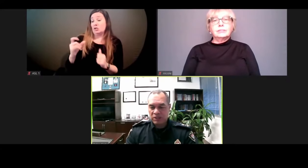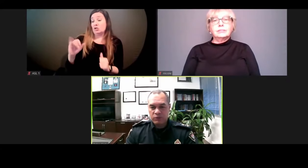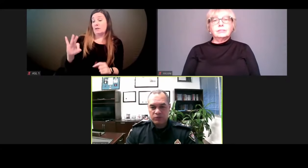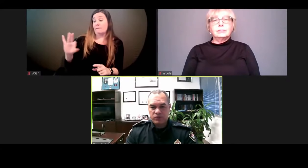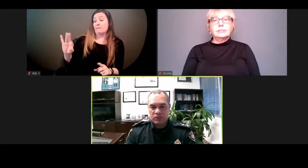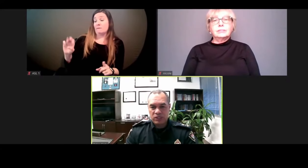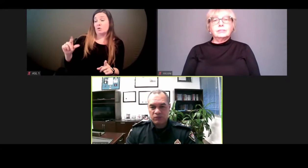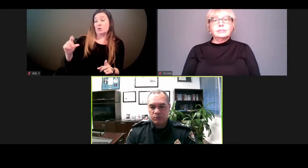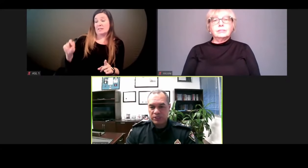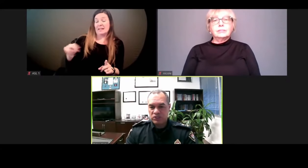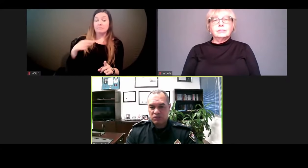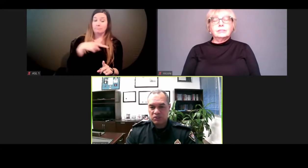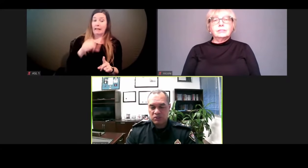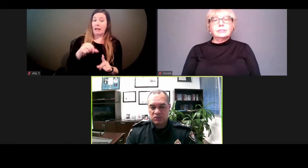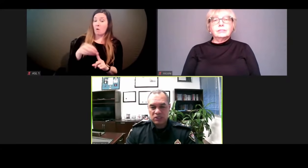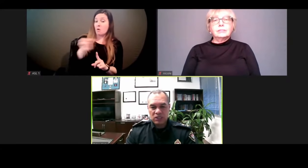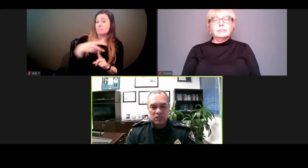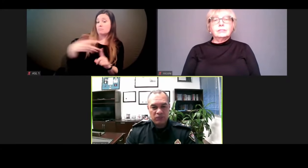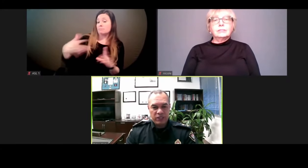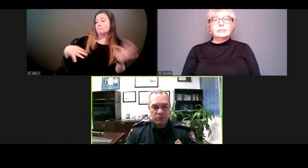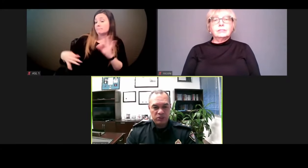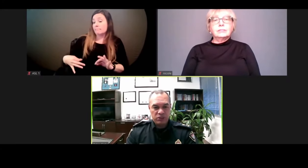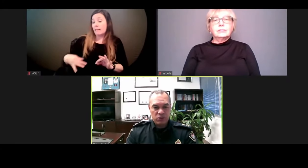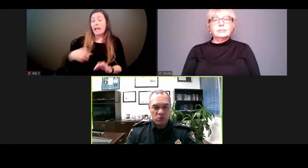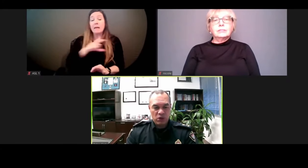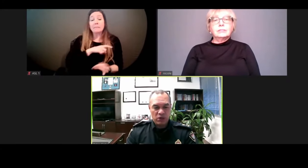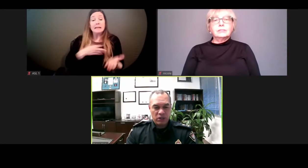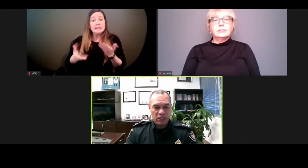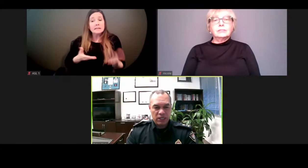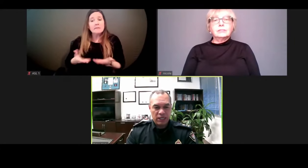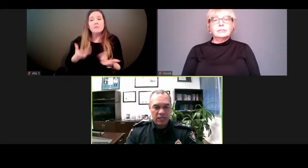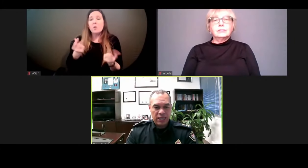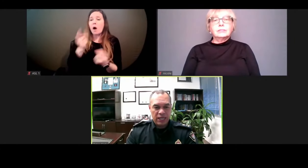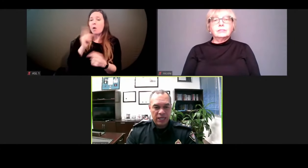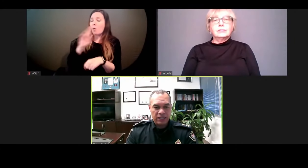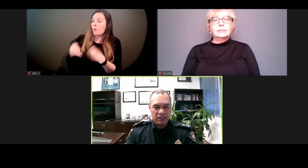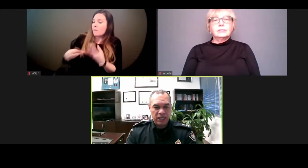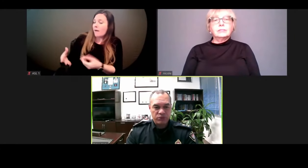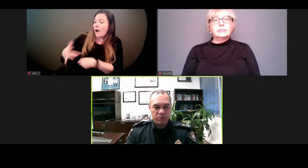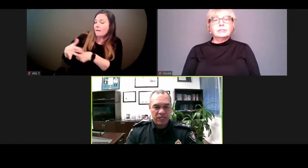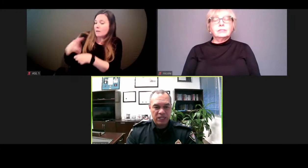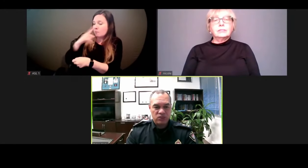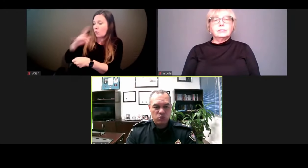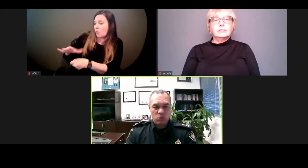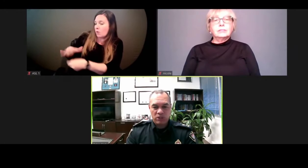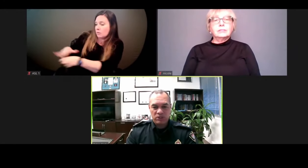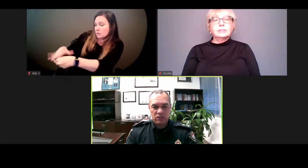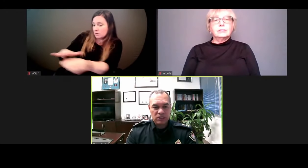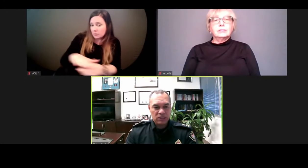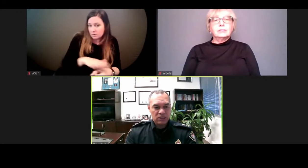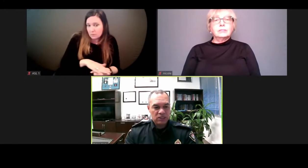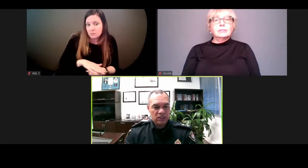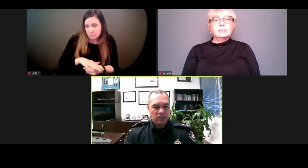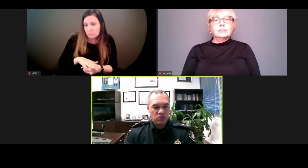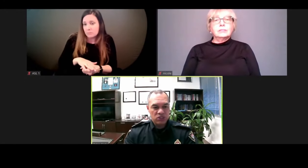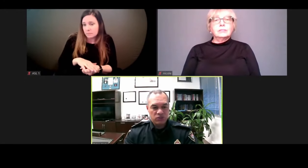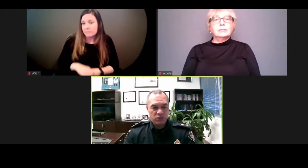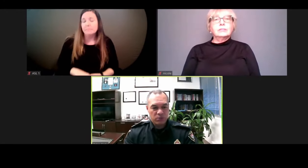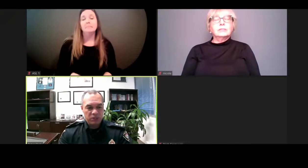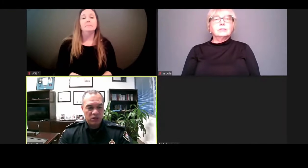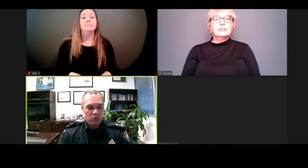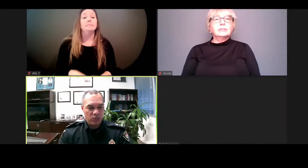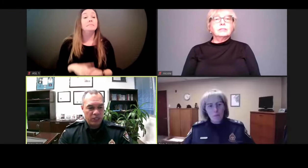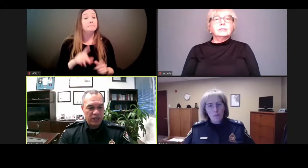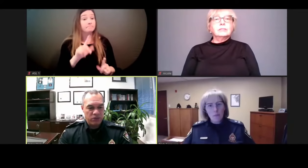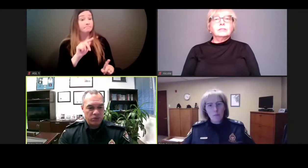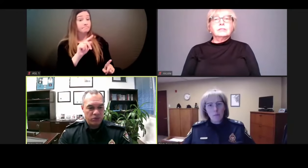the levels of police services available to your and Councillor McKenney's wards. Trish, if you're